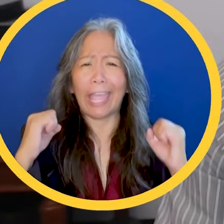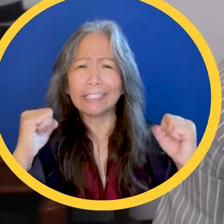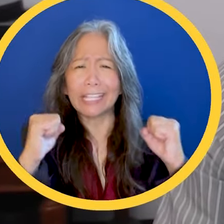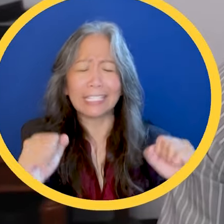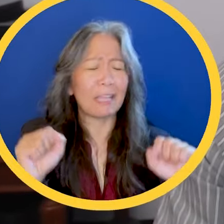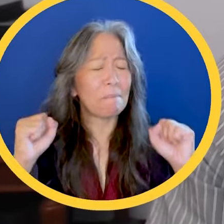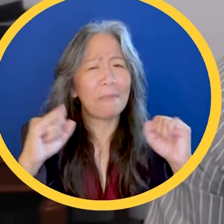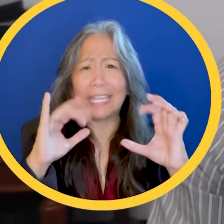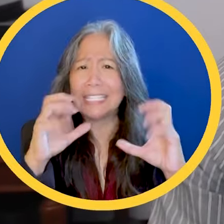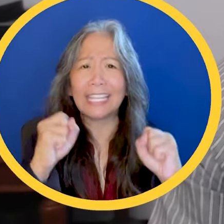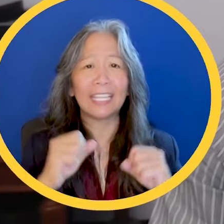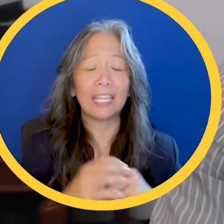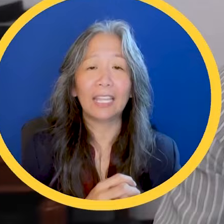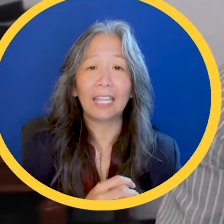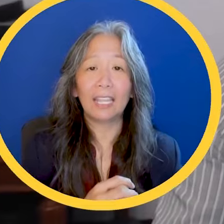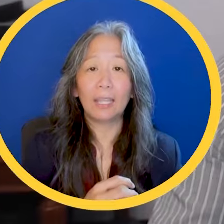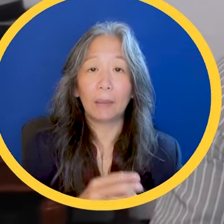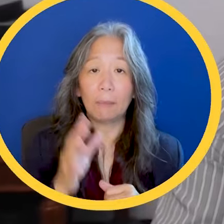exercise. It's amazing.